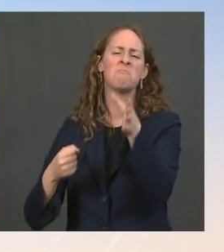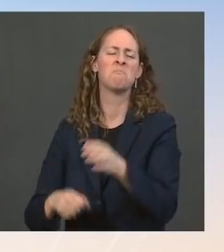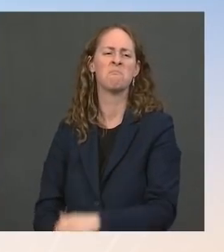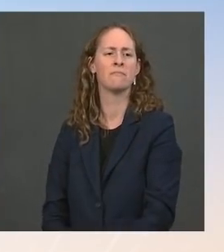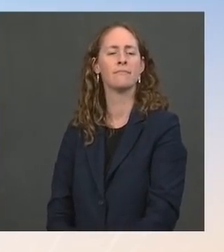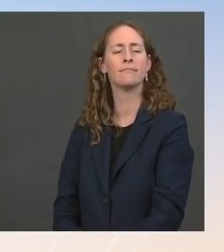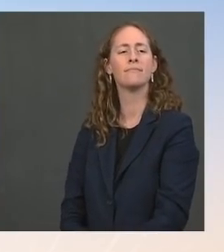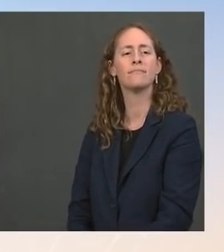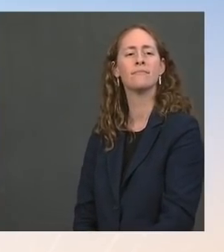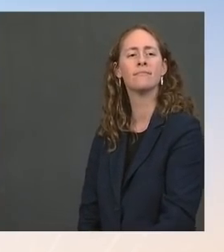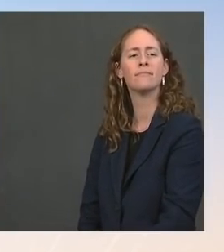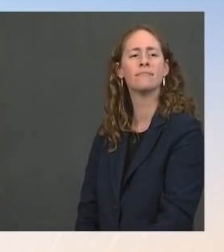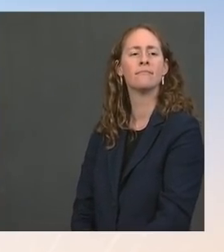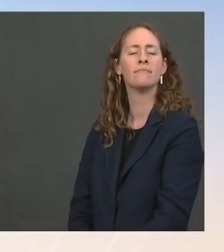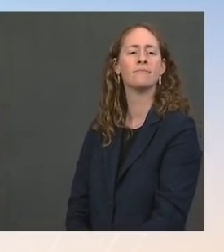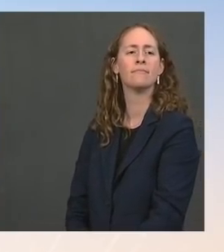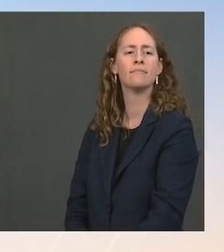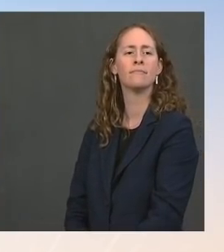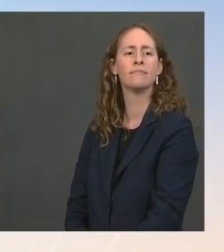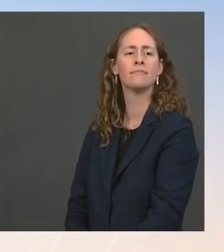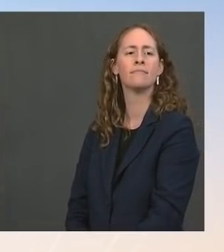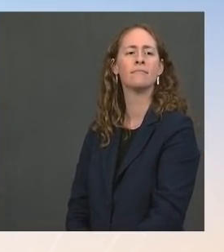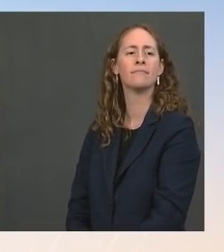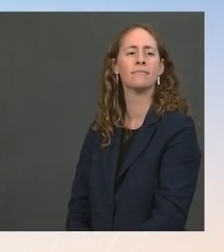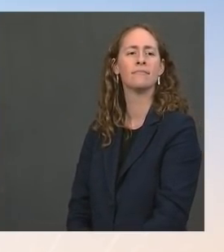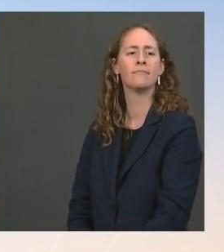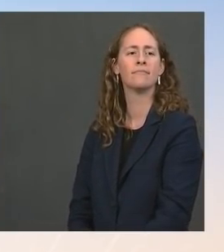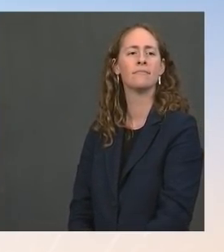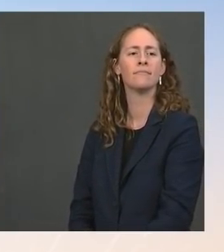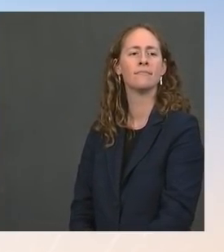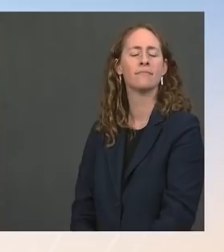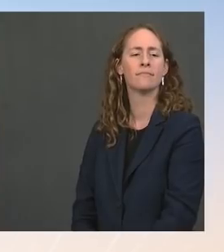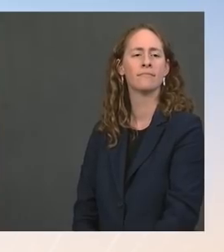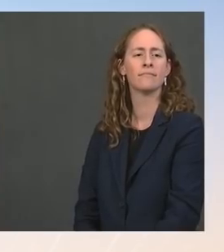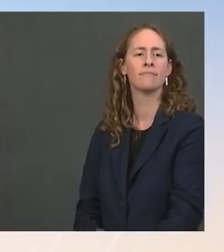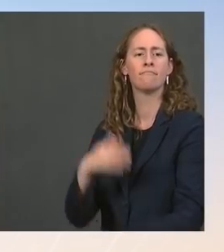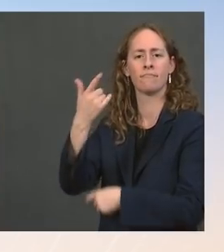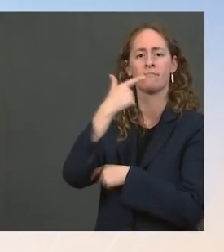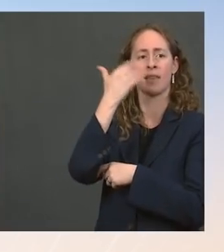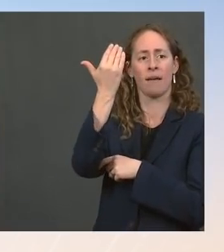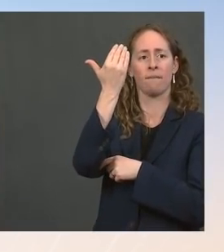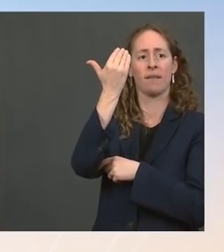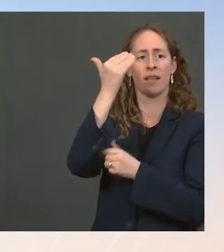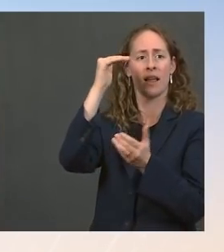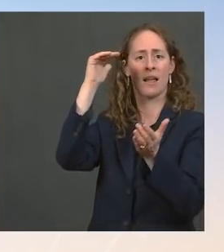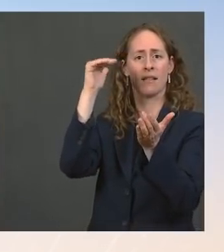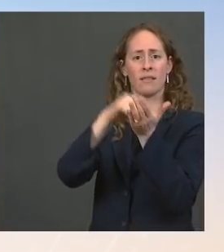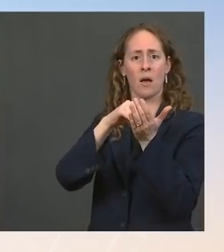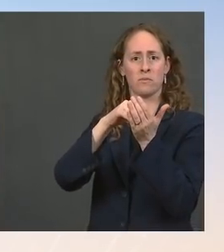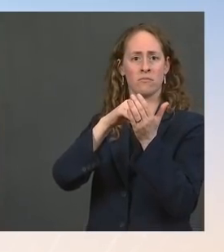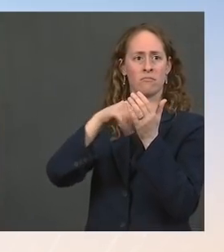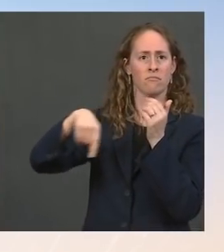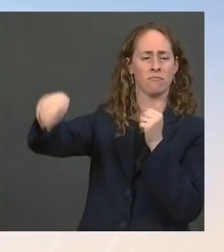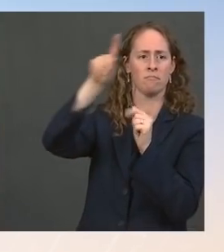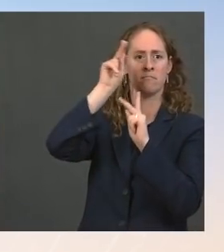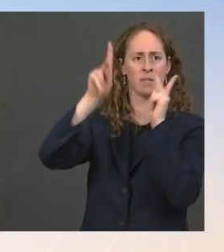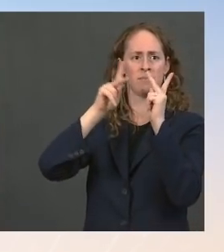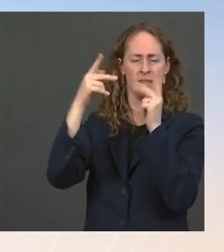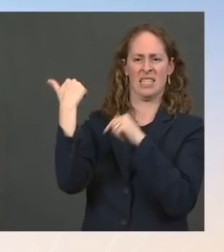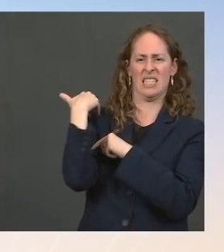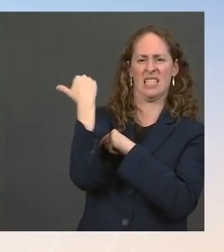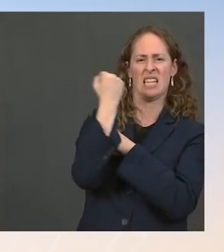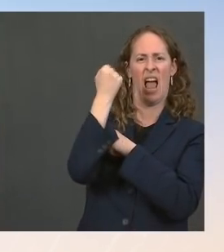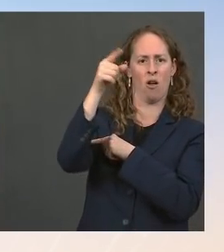are 15,000 migrants under the Del Rio Bridge Saturday. If you add up the ones that you say were expelled or released, it's less